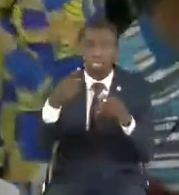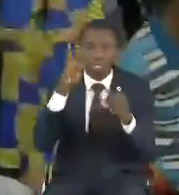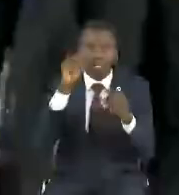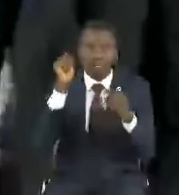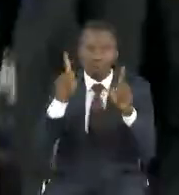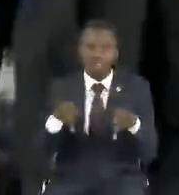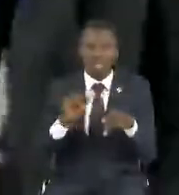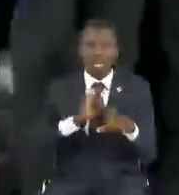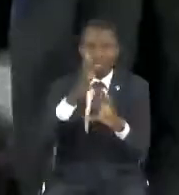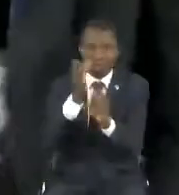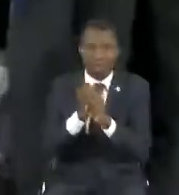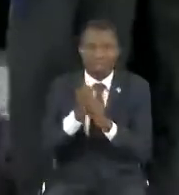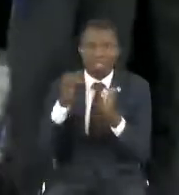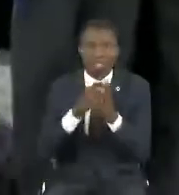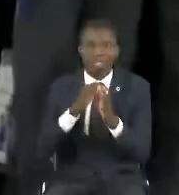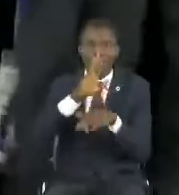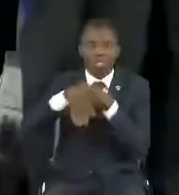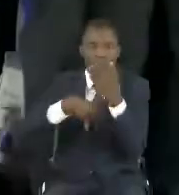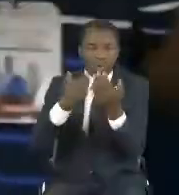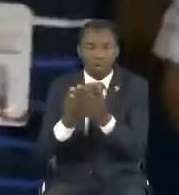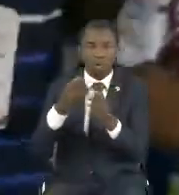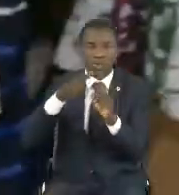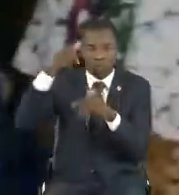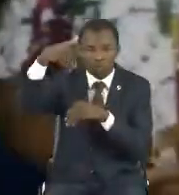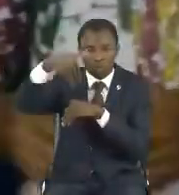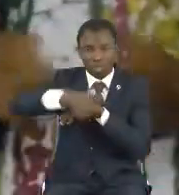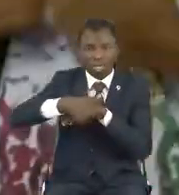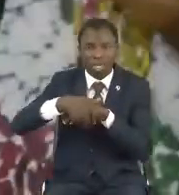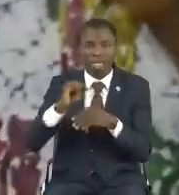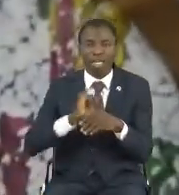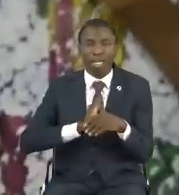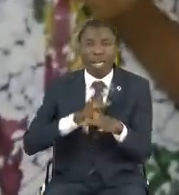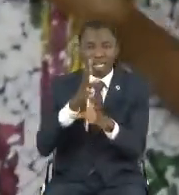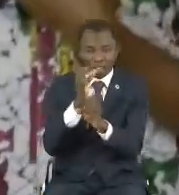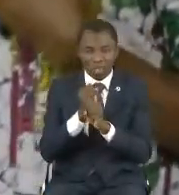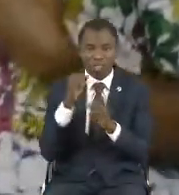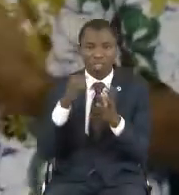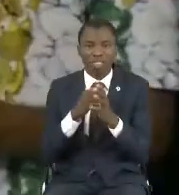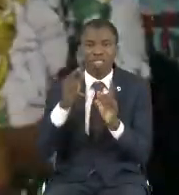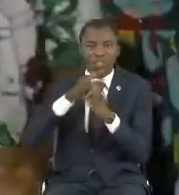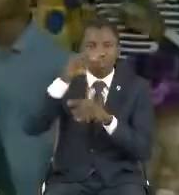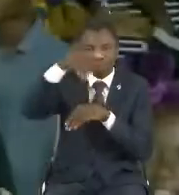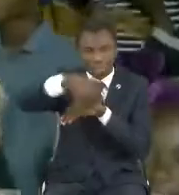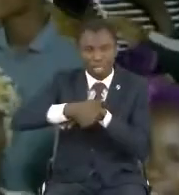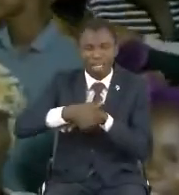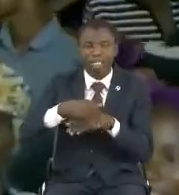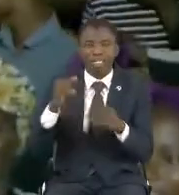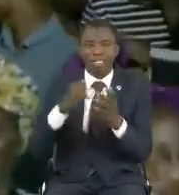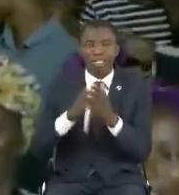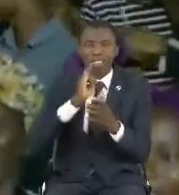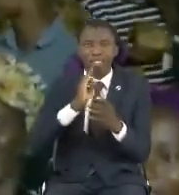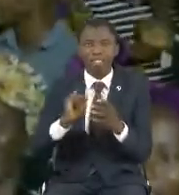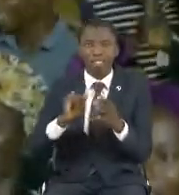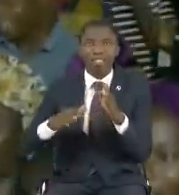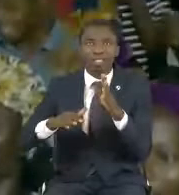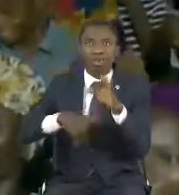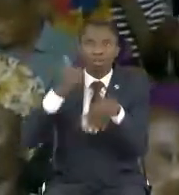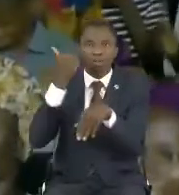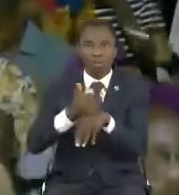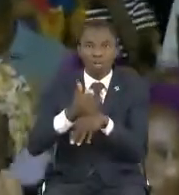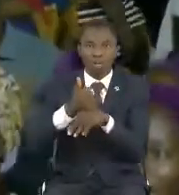Tell them, I'm recovering it tonight. Confirm your life in Jesus'